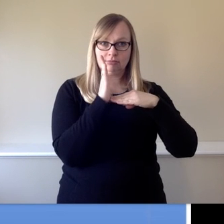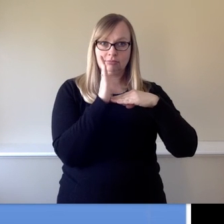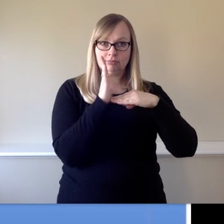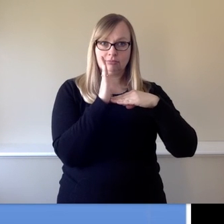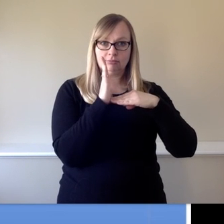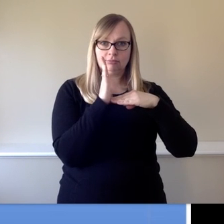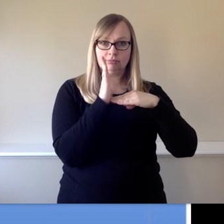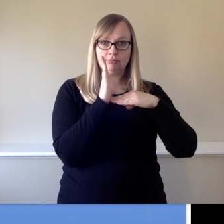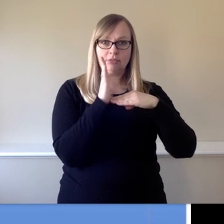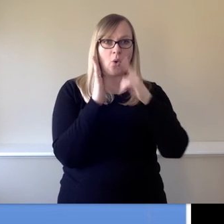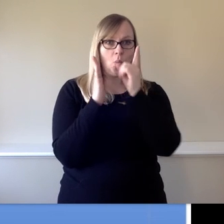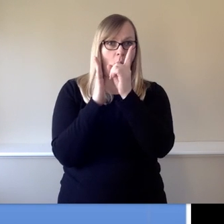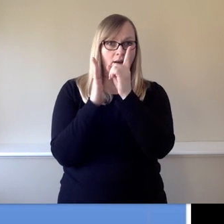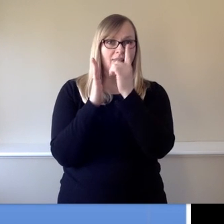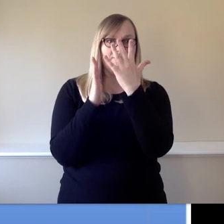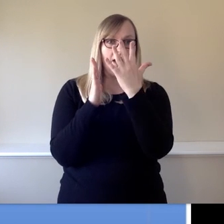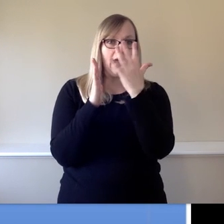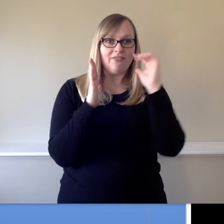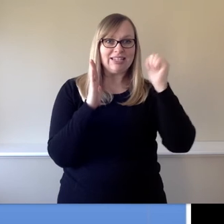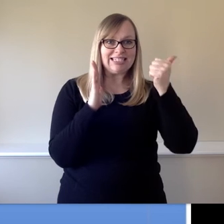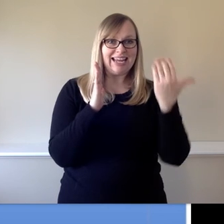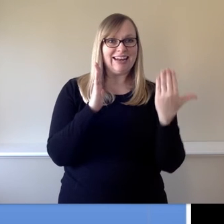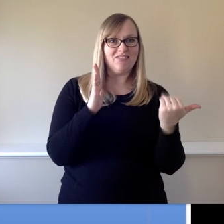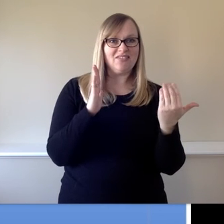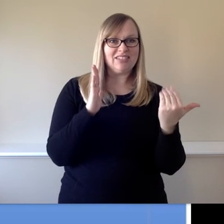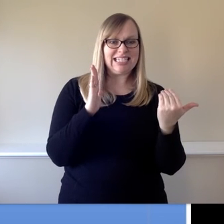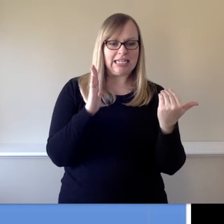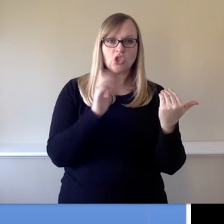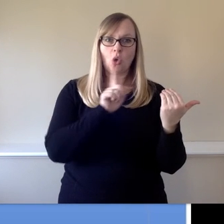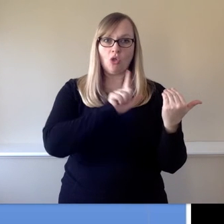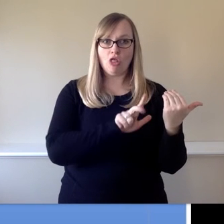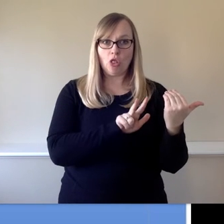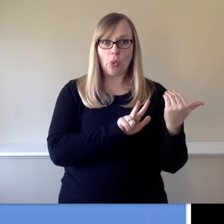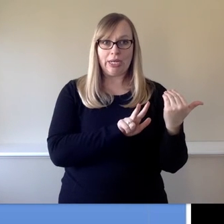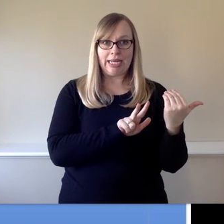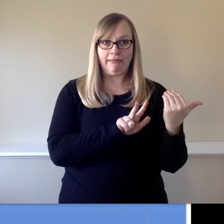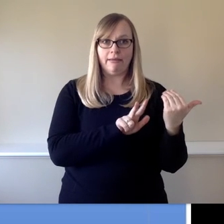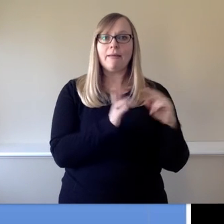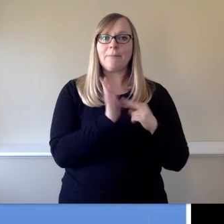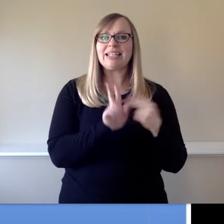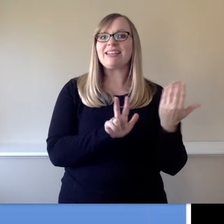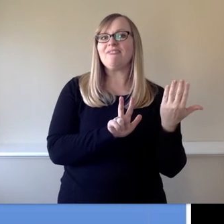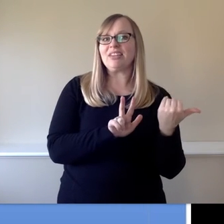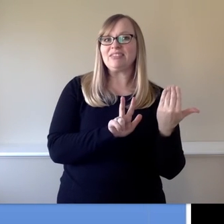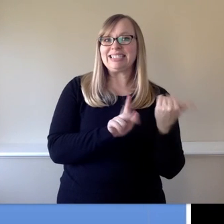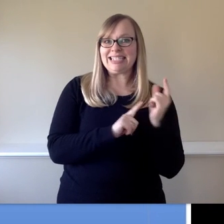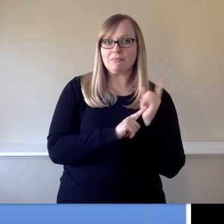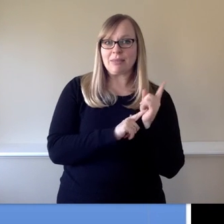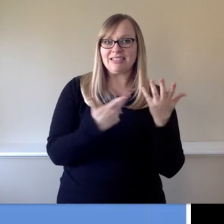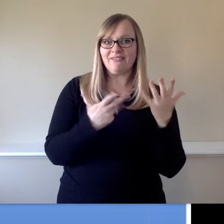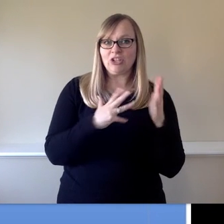the 1, we have 5, 10, 15. The 3 is 15 minutes past the hour.